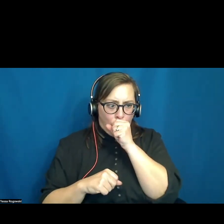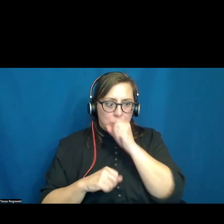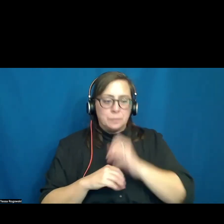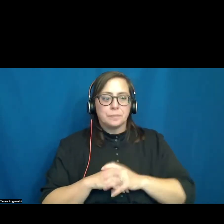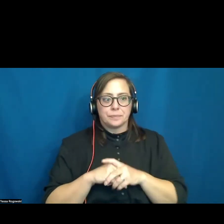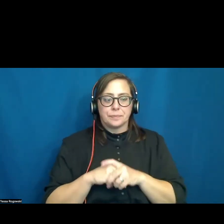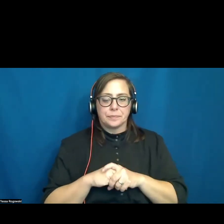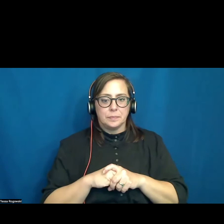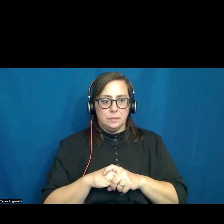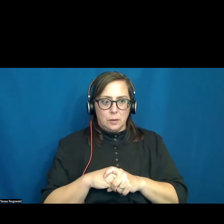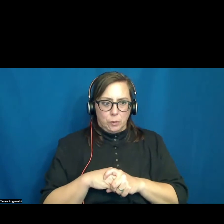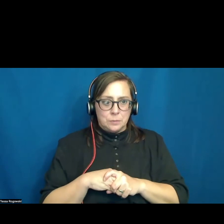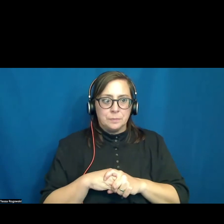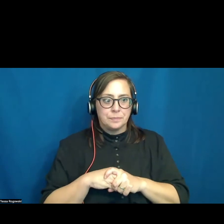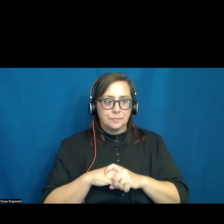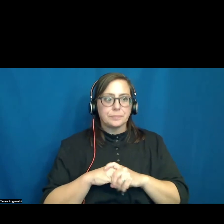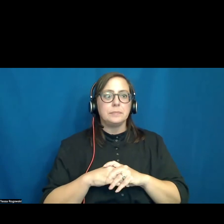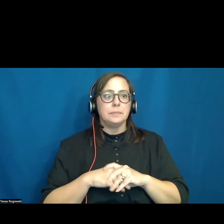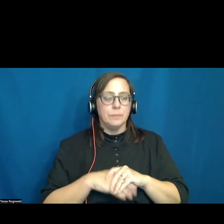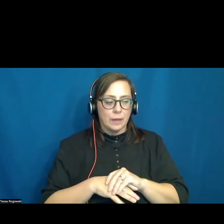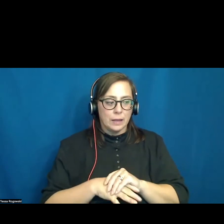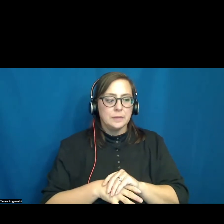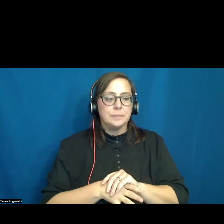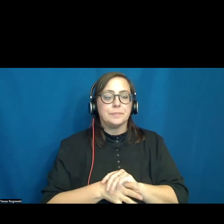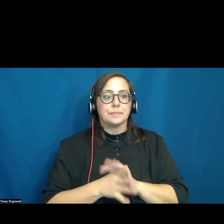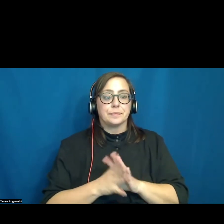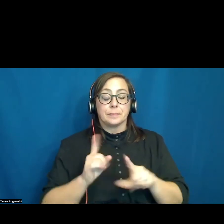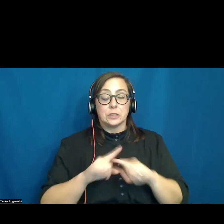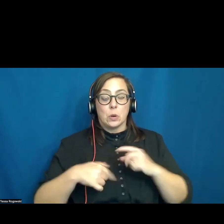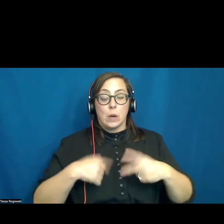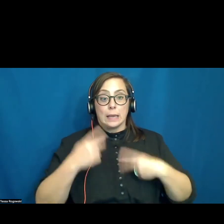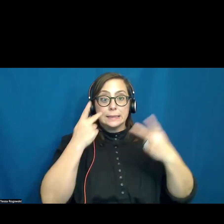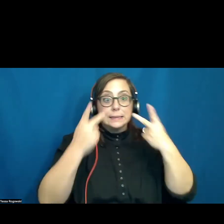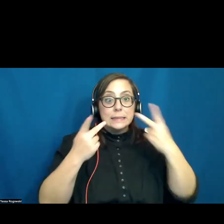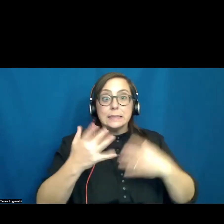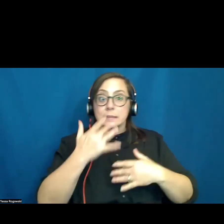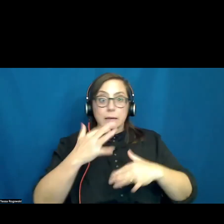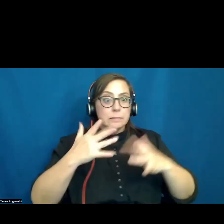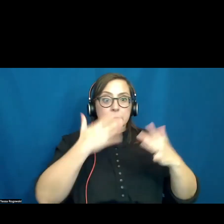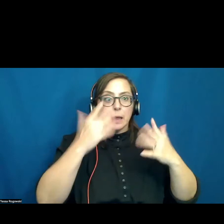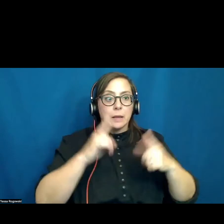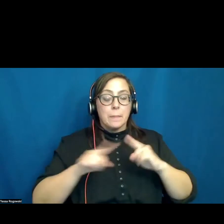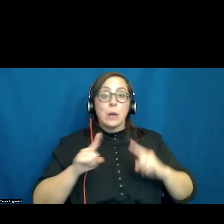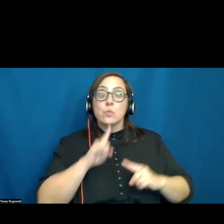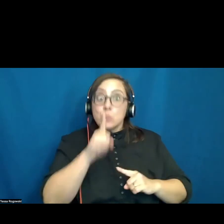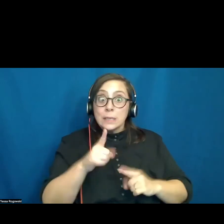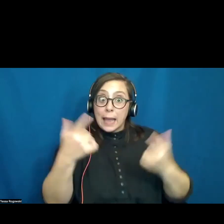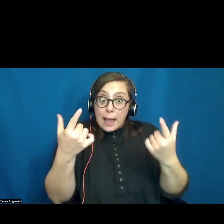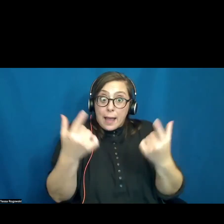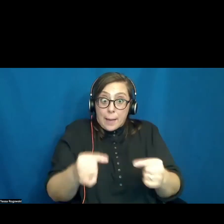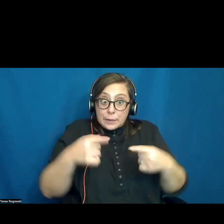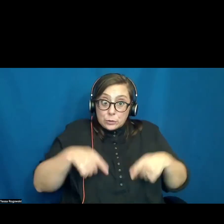was experiencing Rimbaud's derangement of the senses in a sense, but it was not. It was terrifying